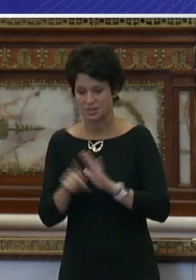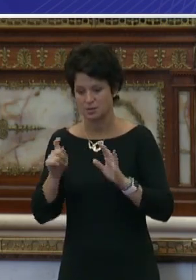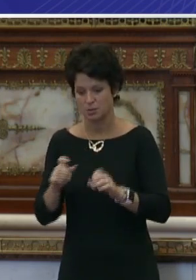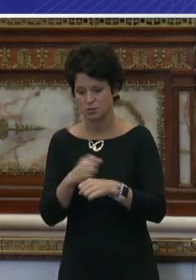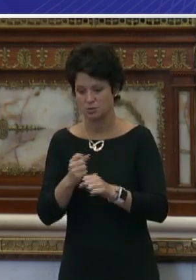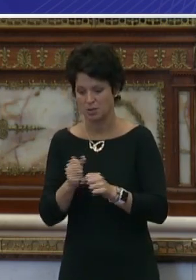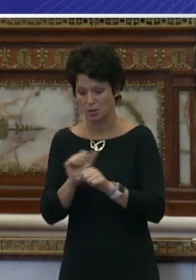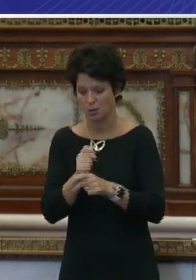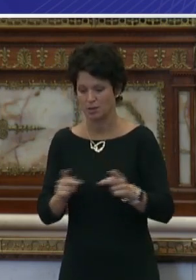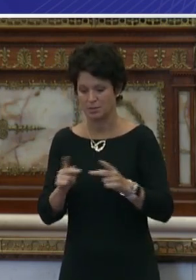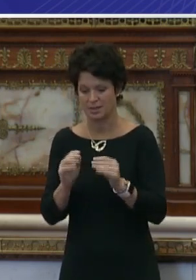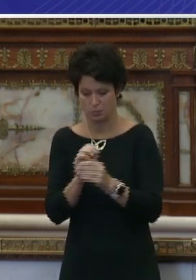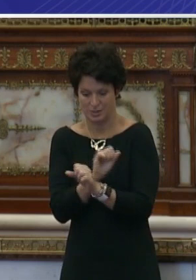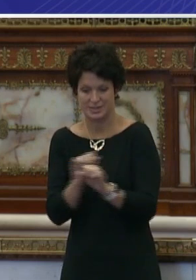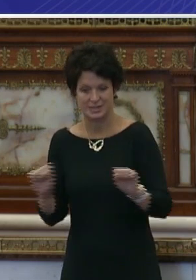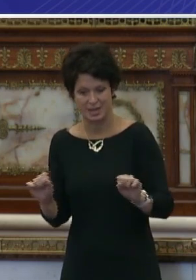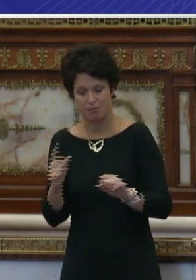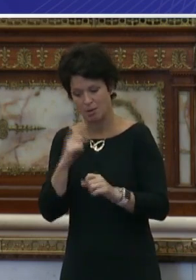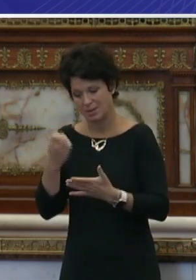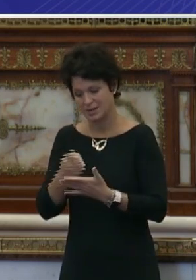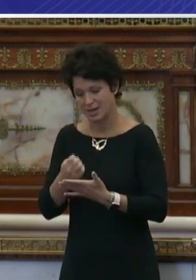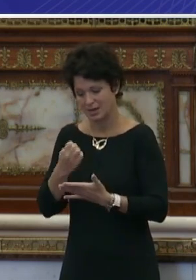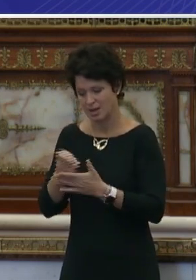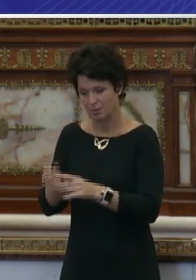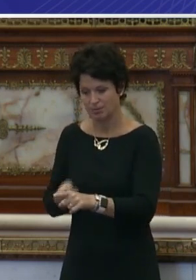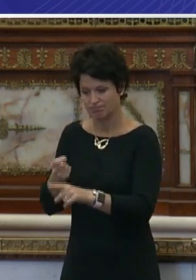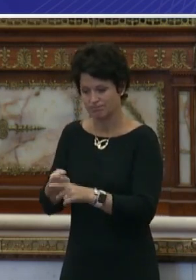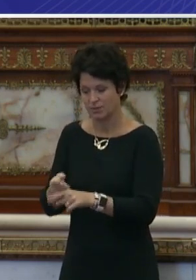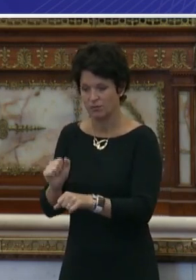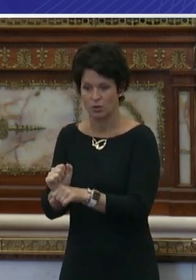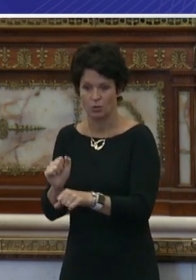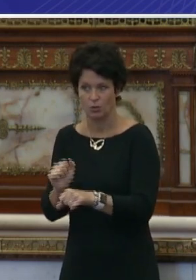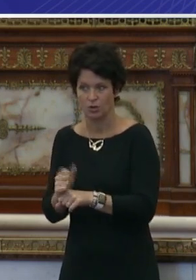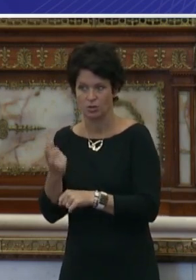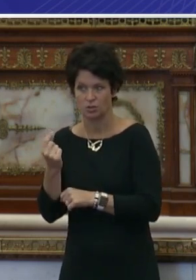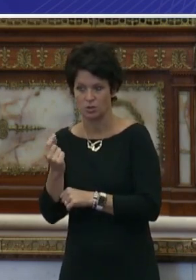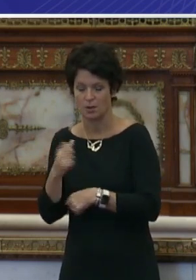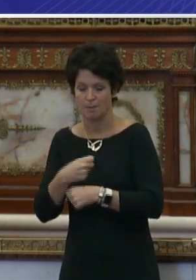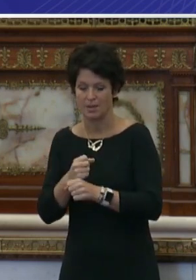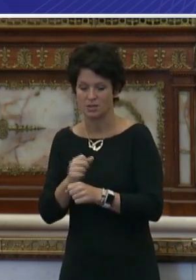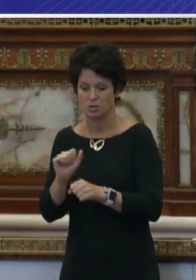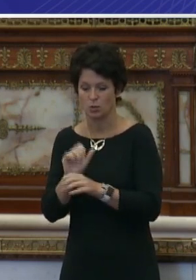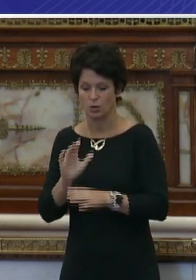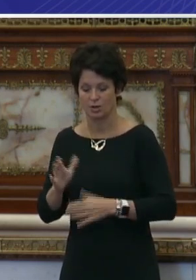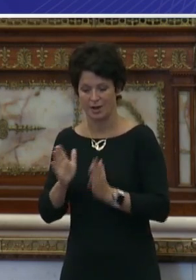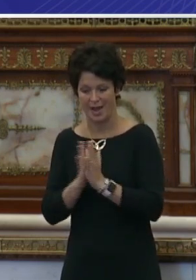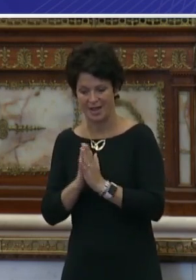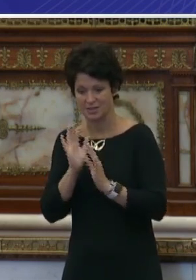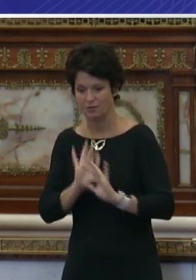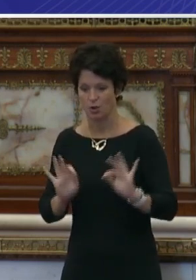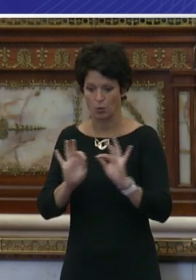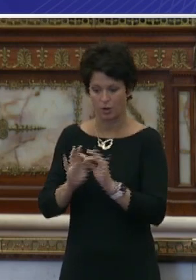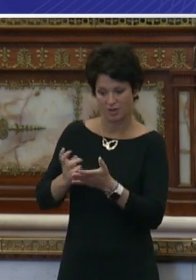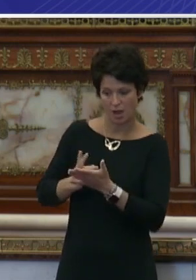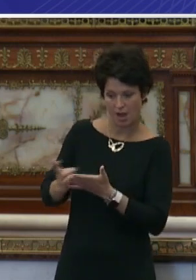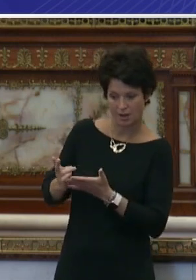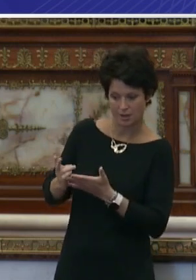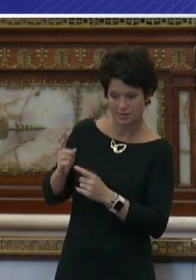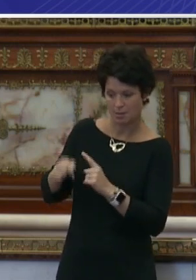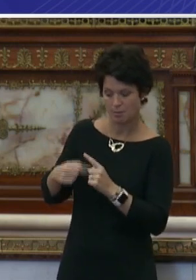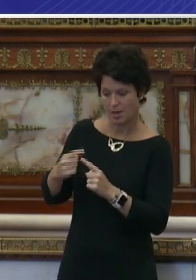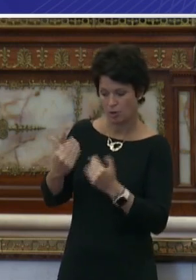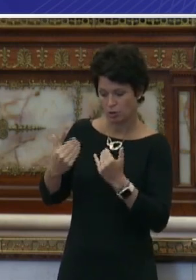make our workplace safer, because of the economic realities of our work, what it actually does is make a worker ask whether or not it's worth being honest about our